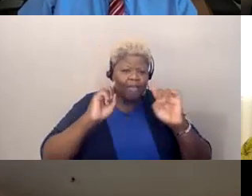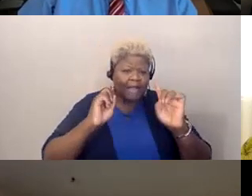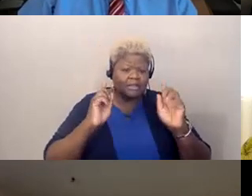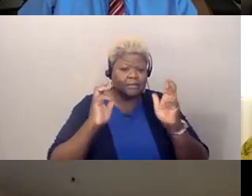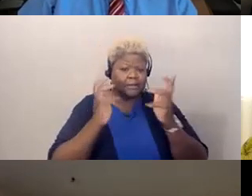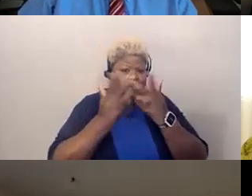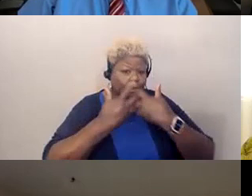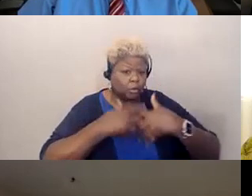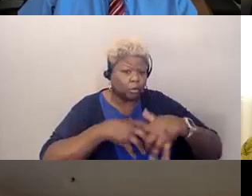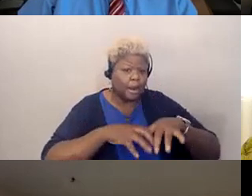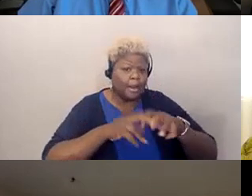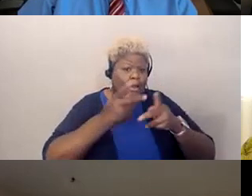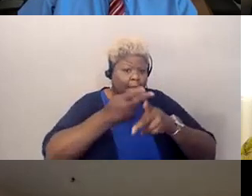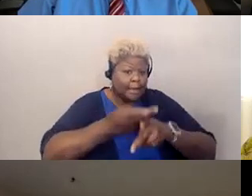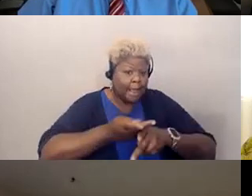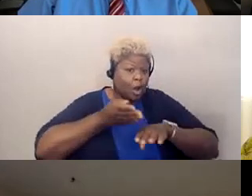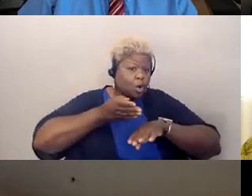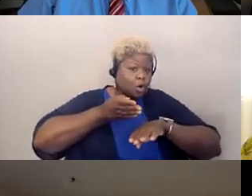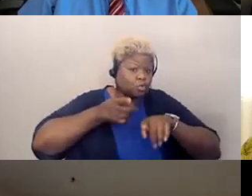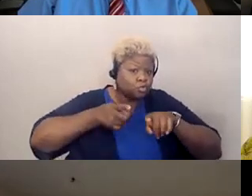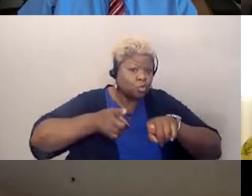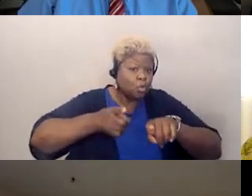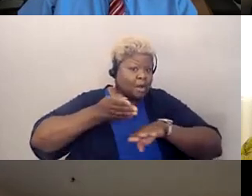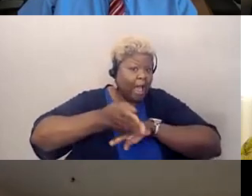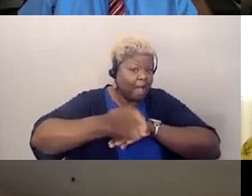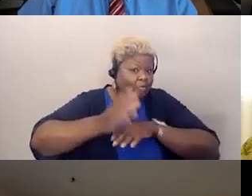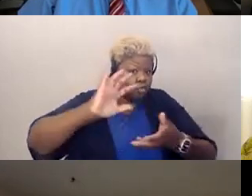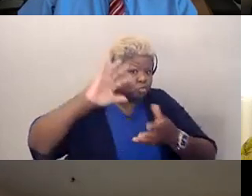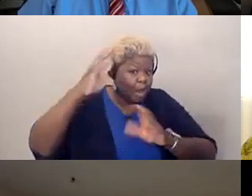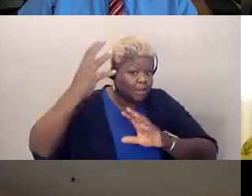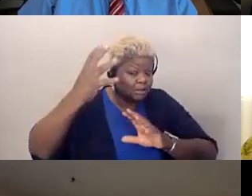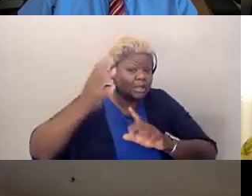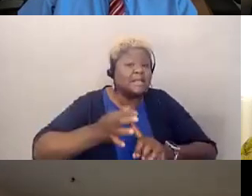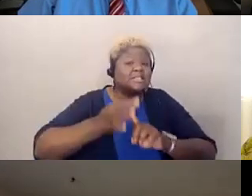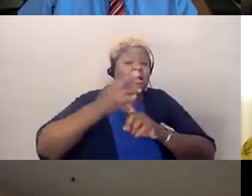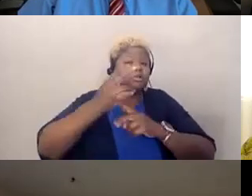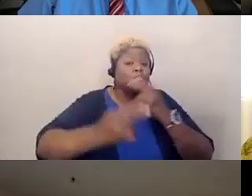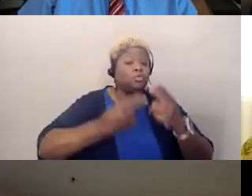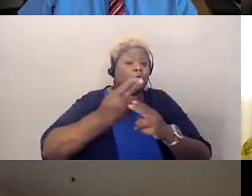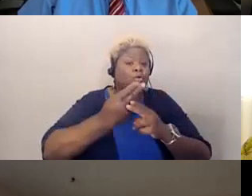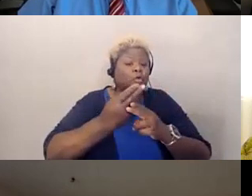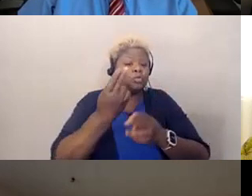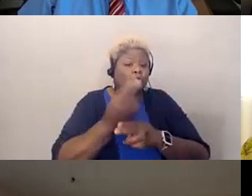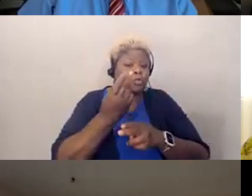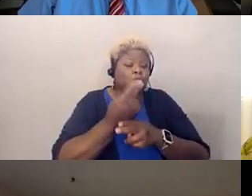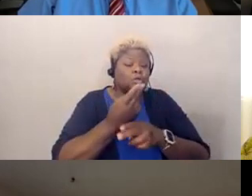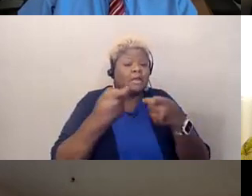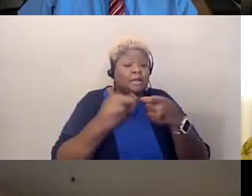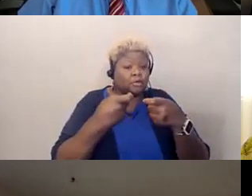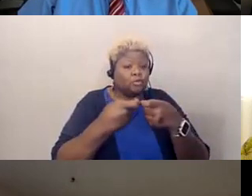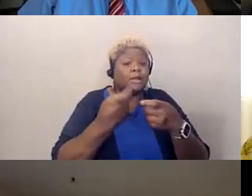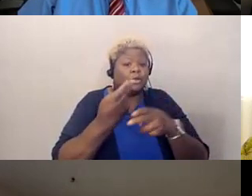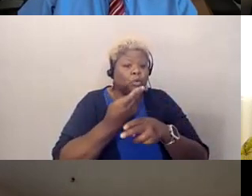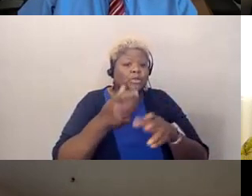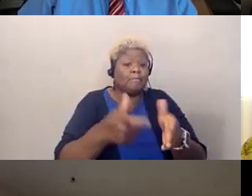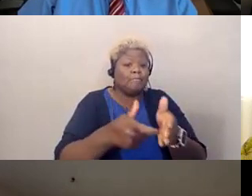care coordination during and after crisis, especially the universal use of the Arizona electronic health record system mandated by